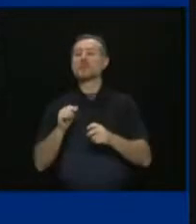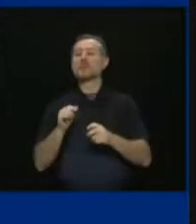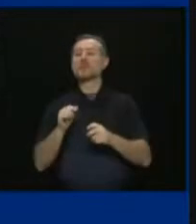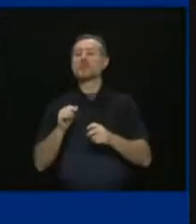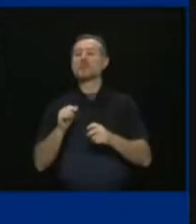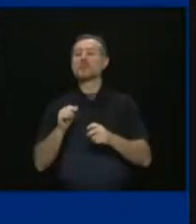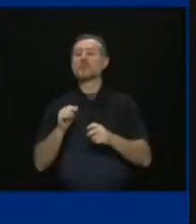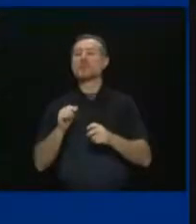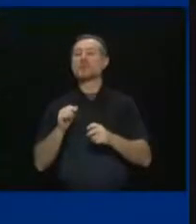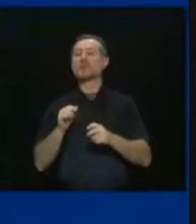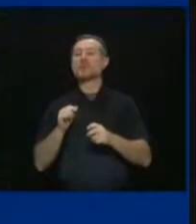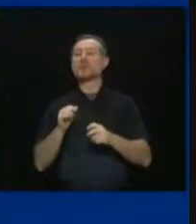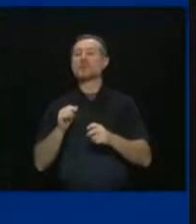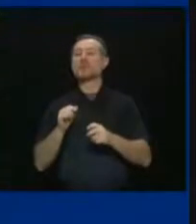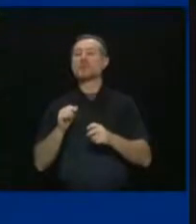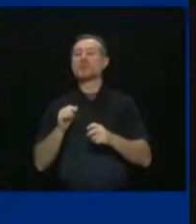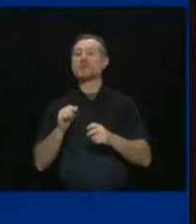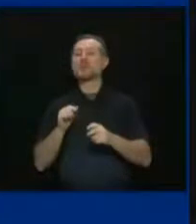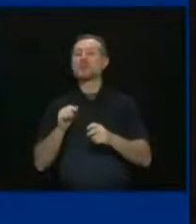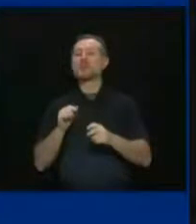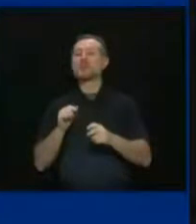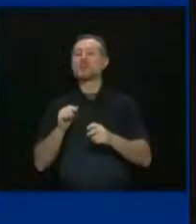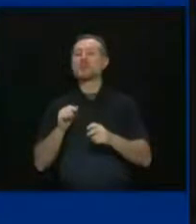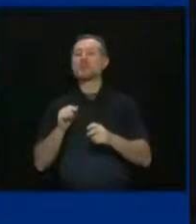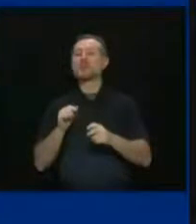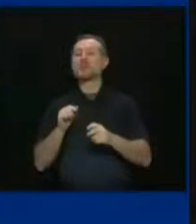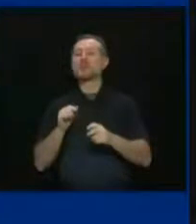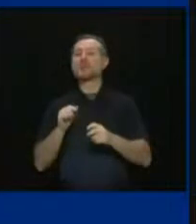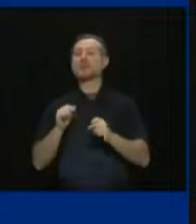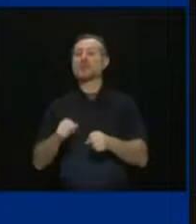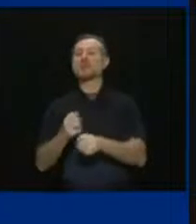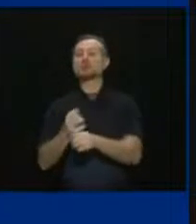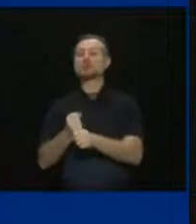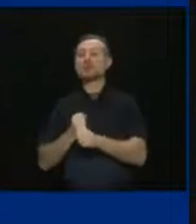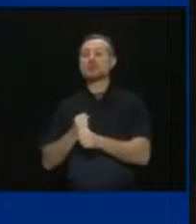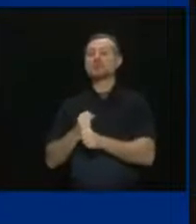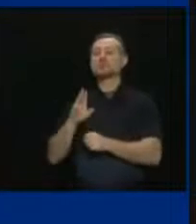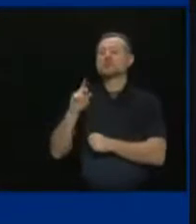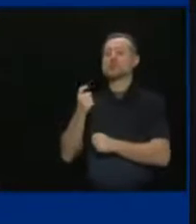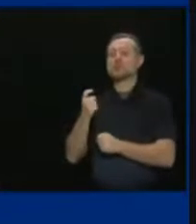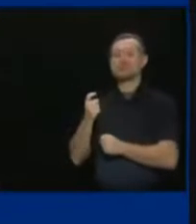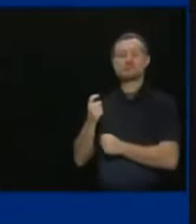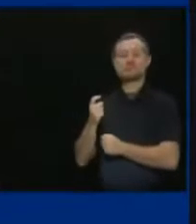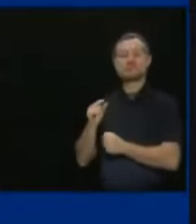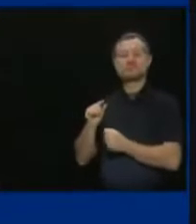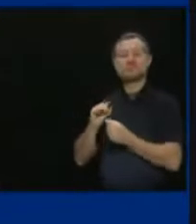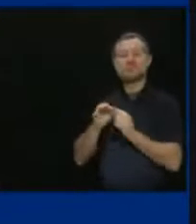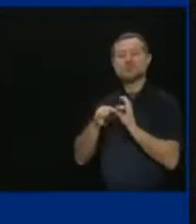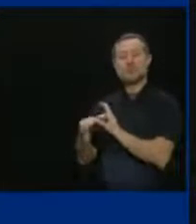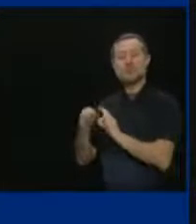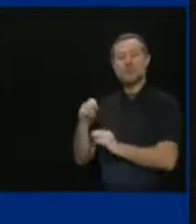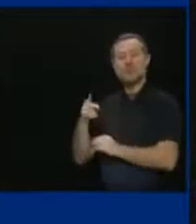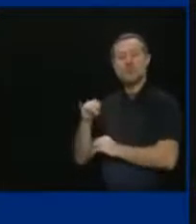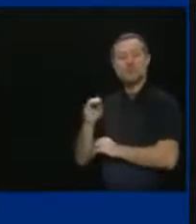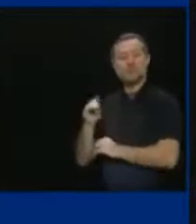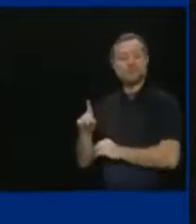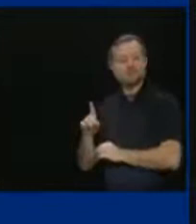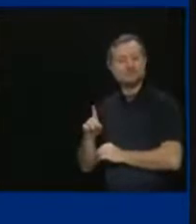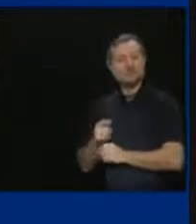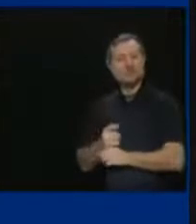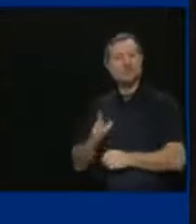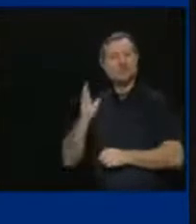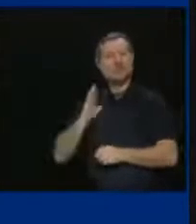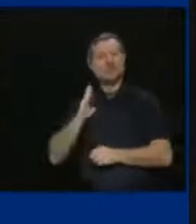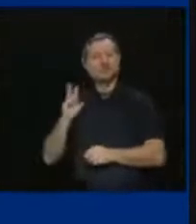days to receive prescription. So what does that mean? You go to the black market faster. Based prescription drugs, how many days going from 60 to